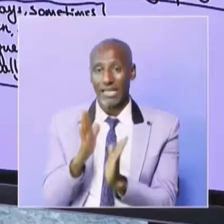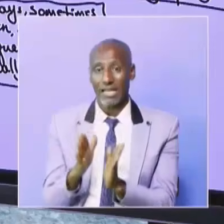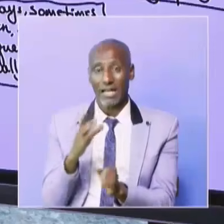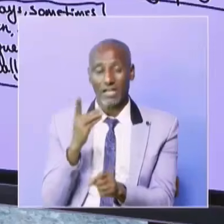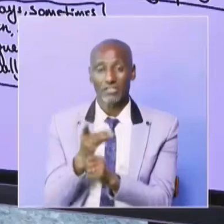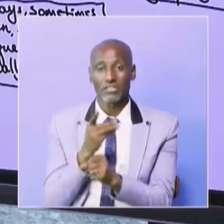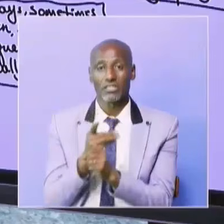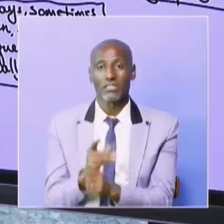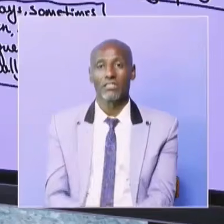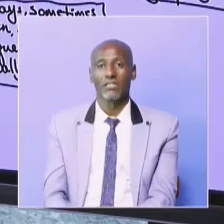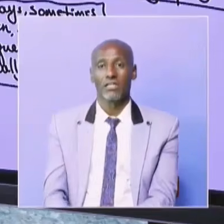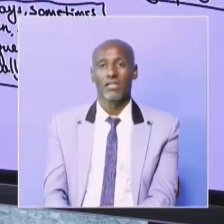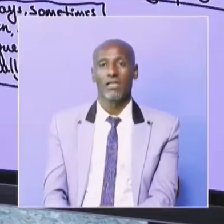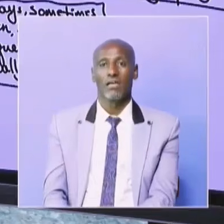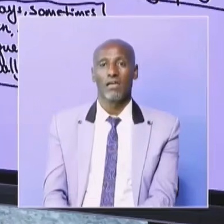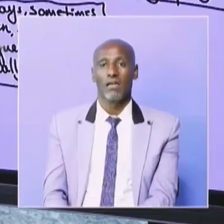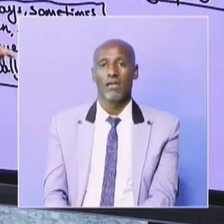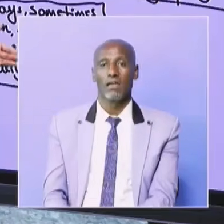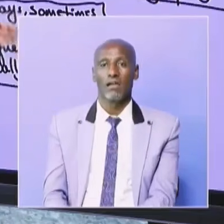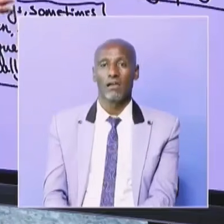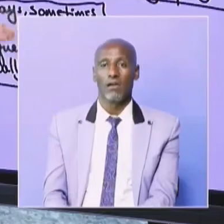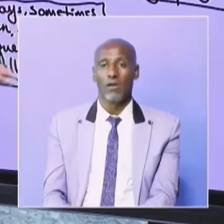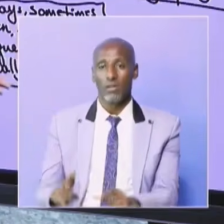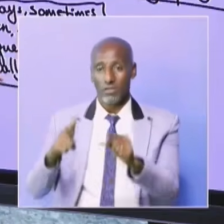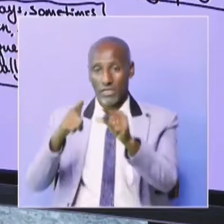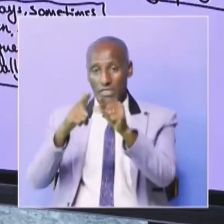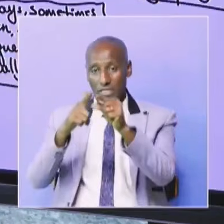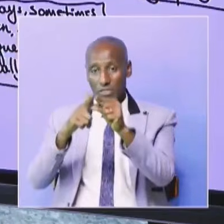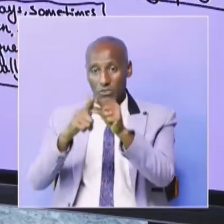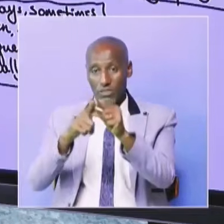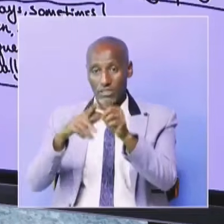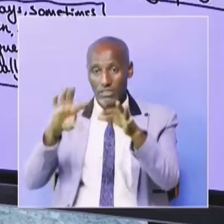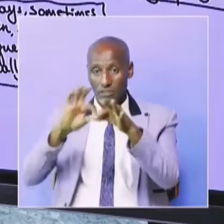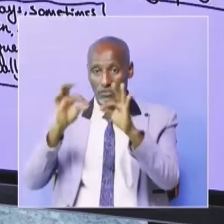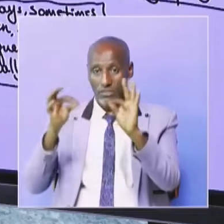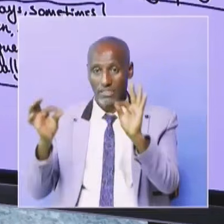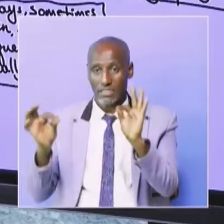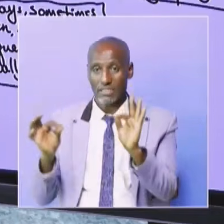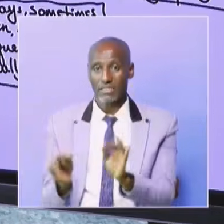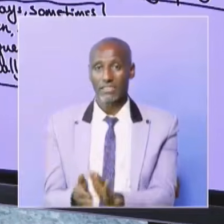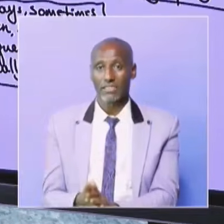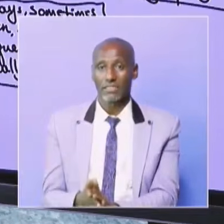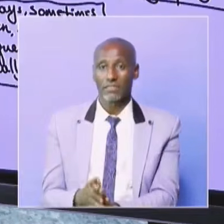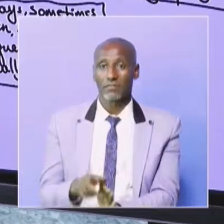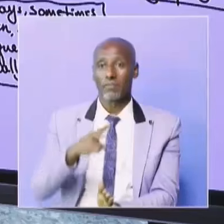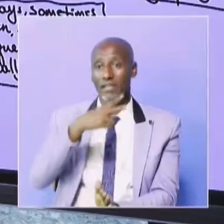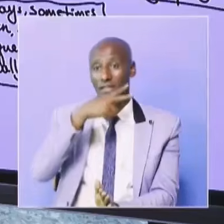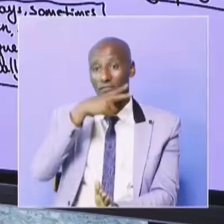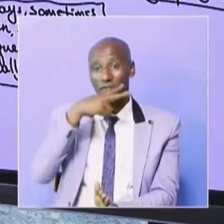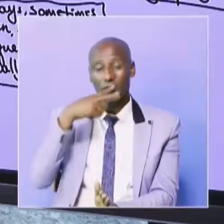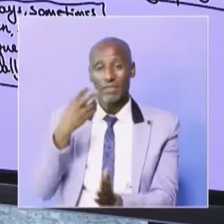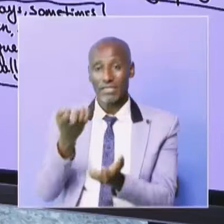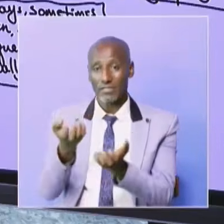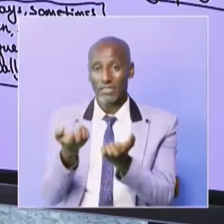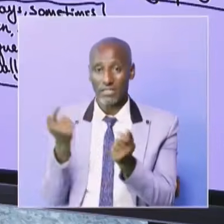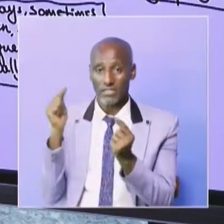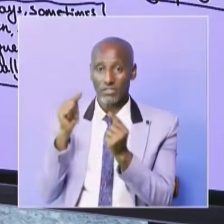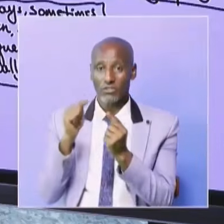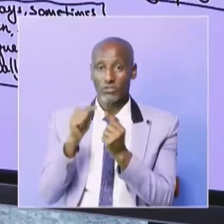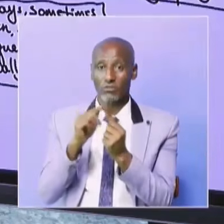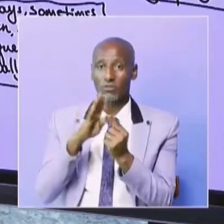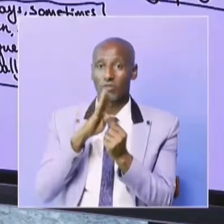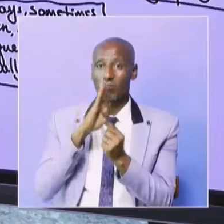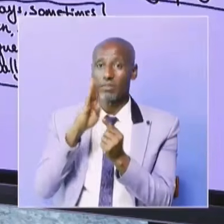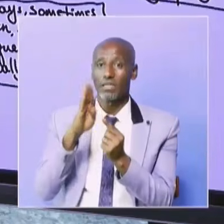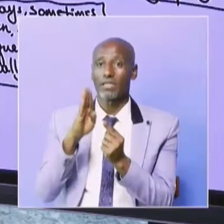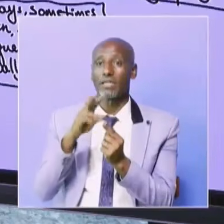So, whenever you see these words in your sentence, obviously, the verb needs to be what? The verb needs to be